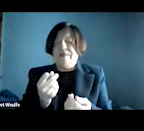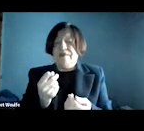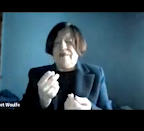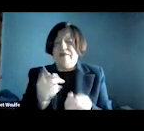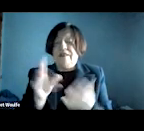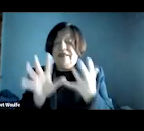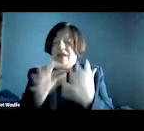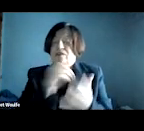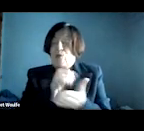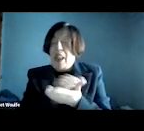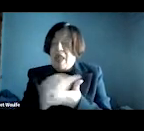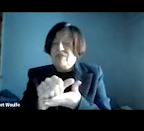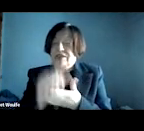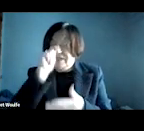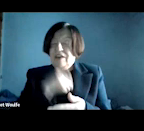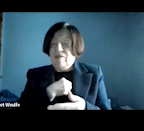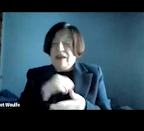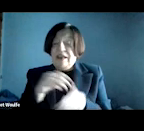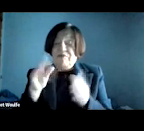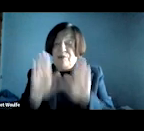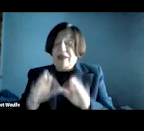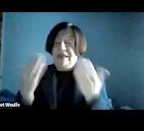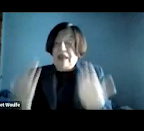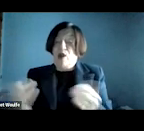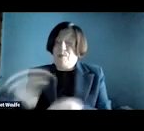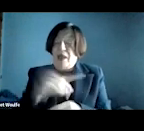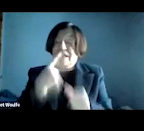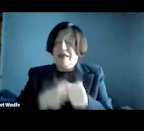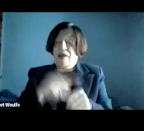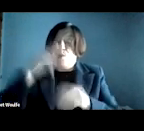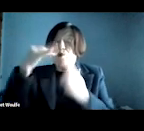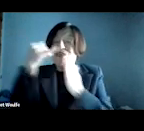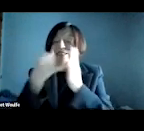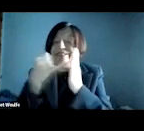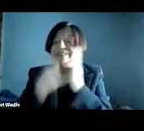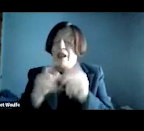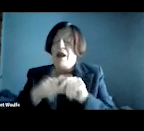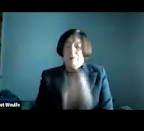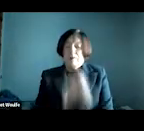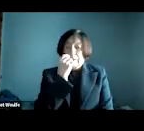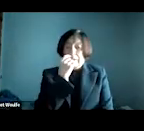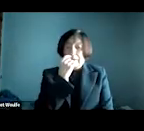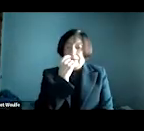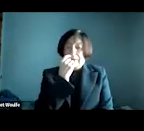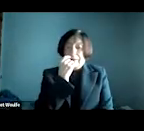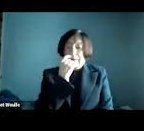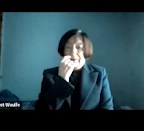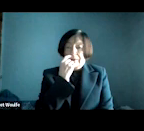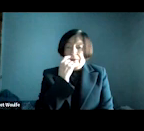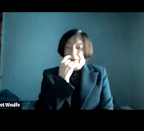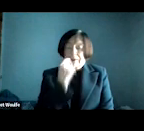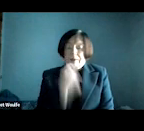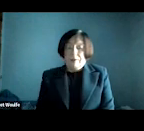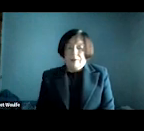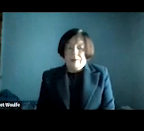10 to 11. So I think if we leave it there, and we'll be back then with more detail on the process to develop the standards.